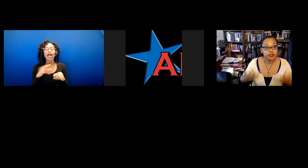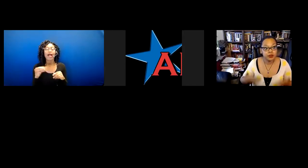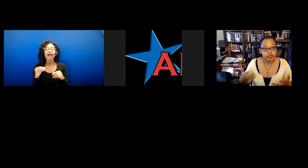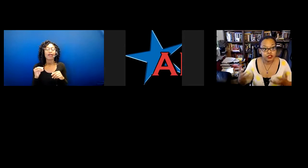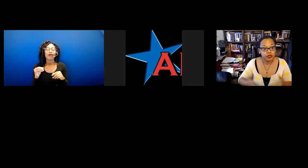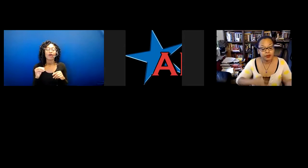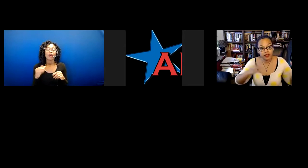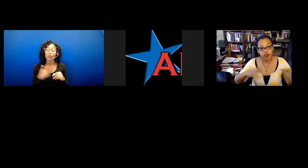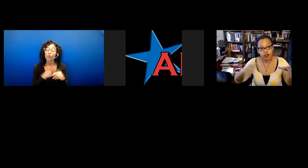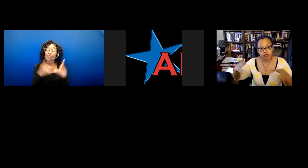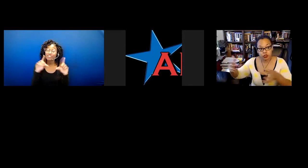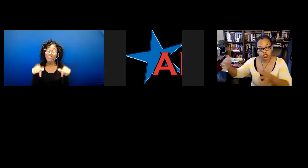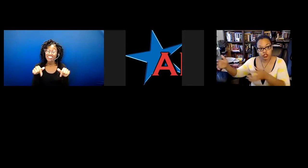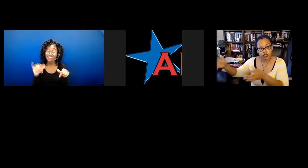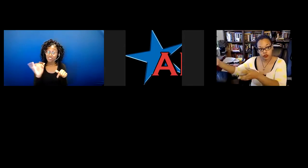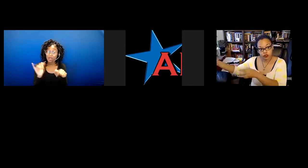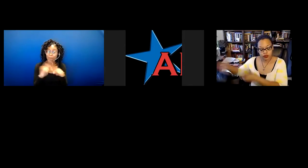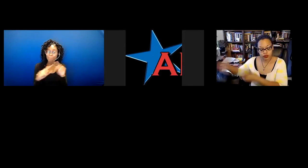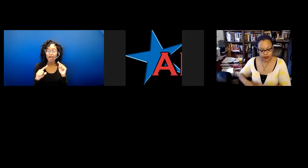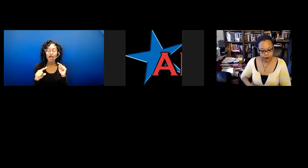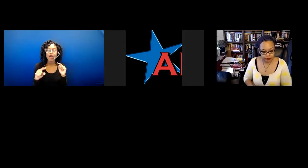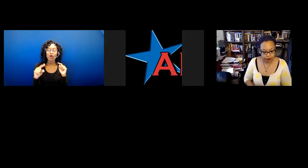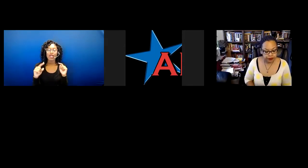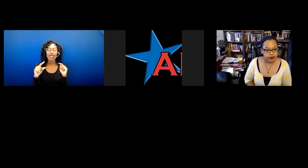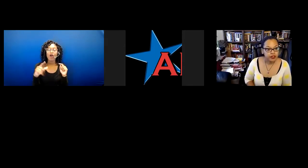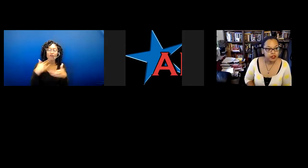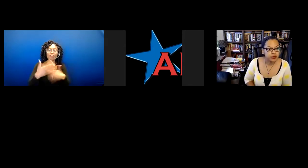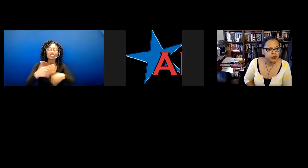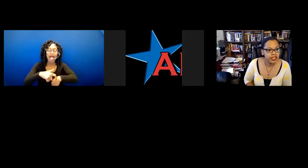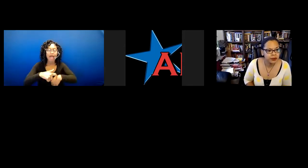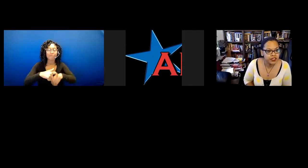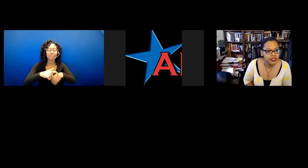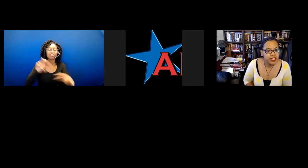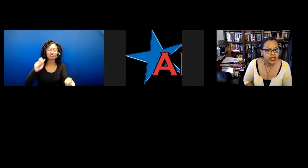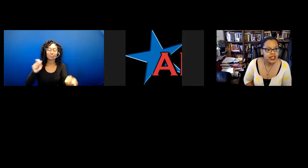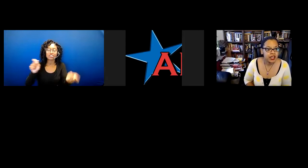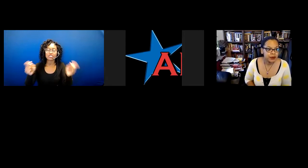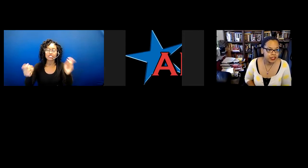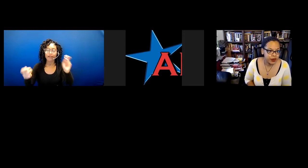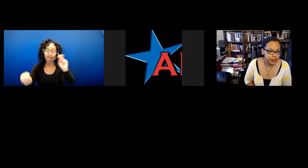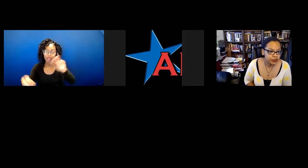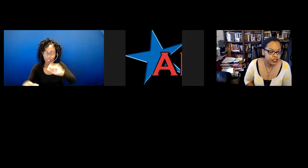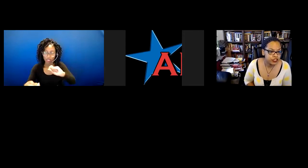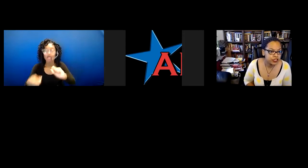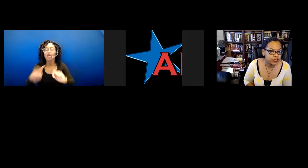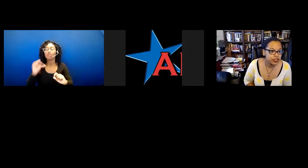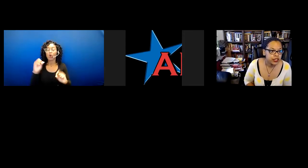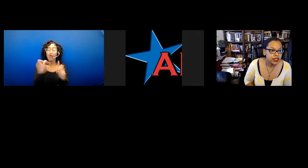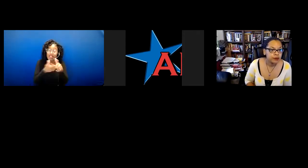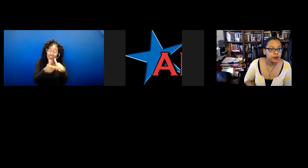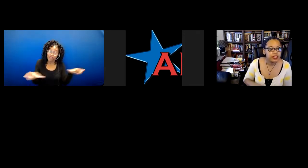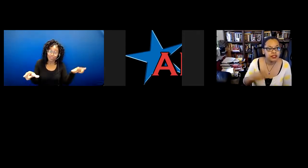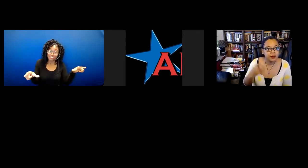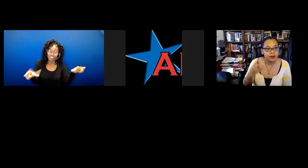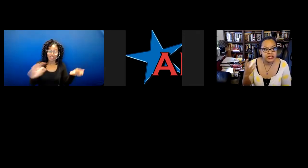do this too, but it shifts over time. So language and how we interact with each other,